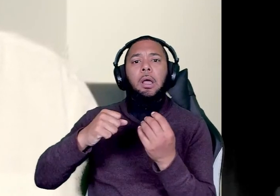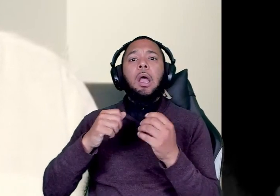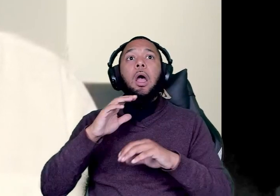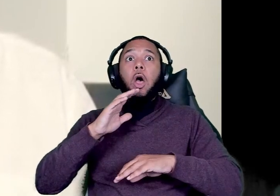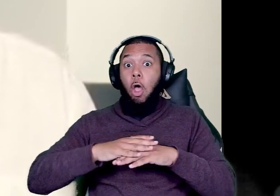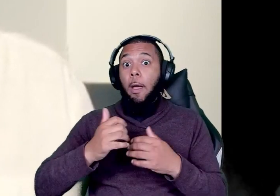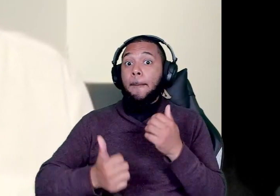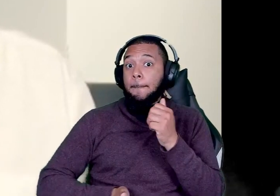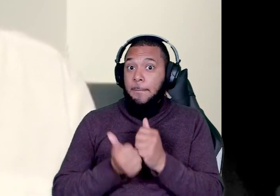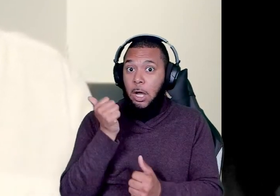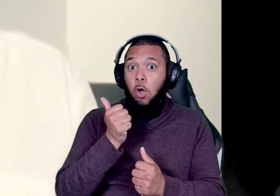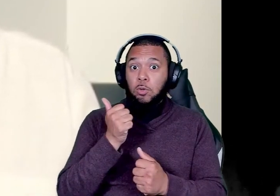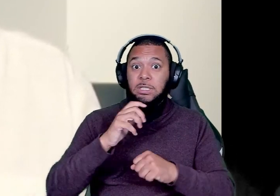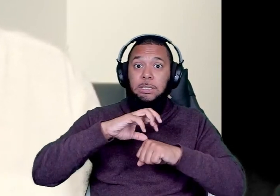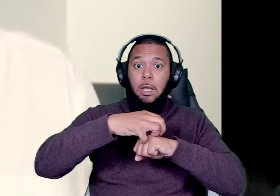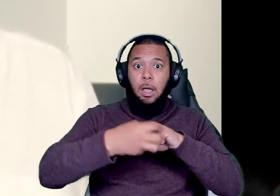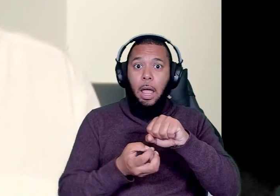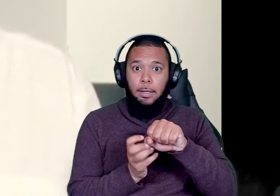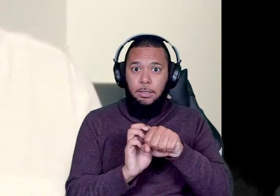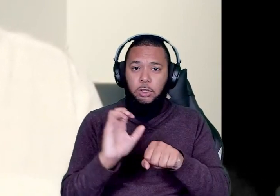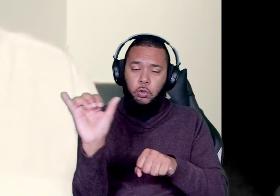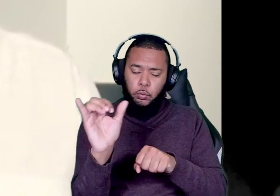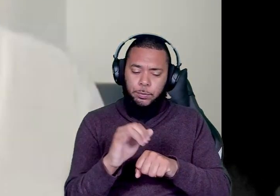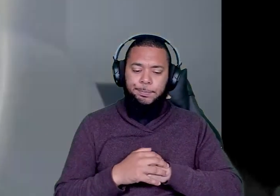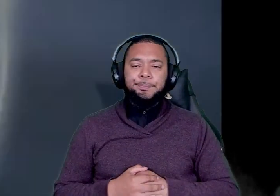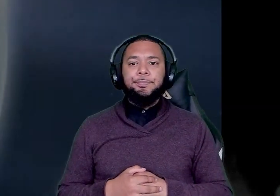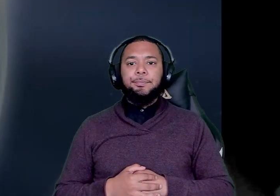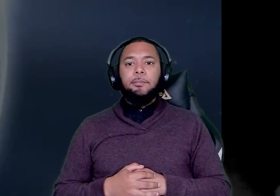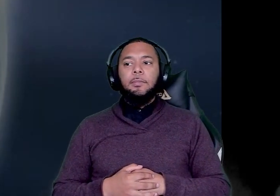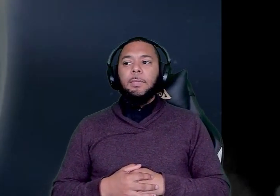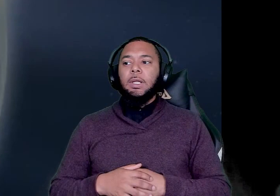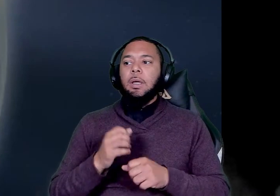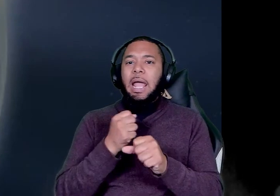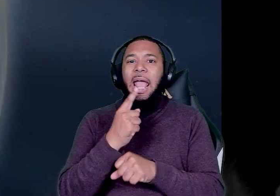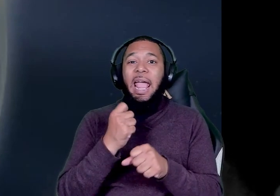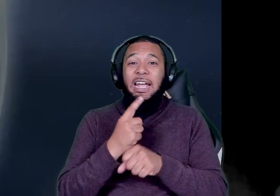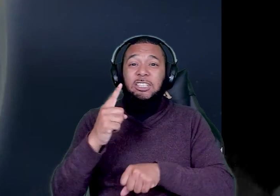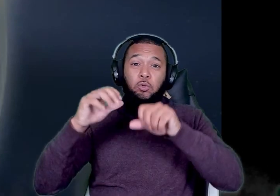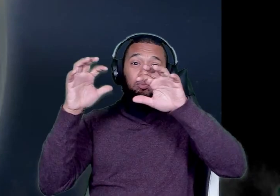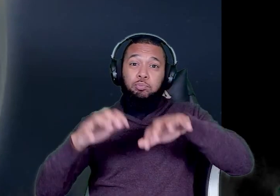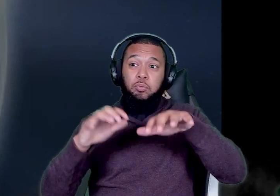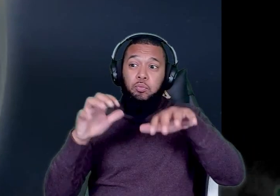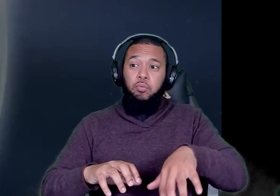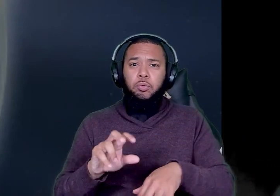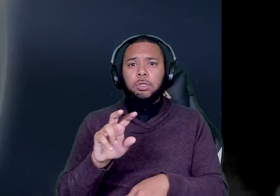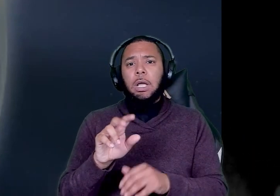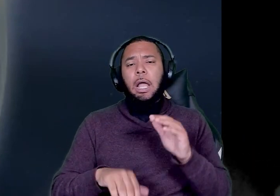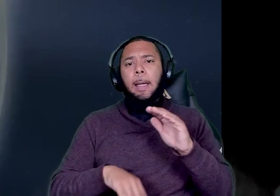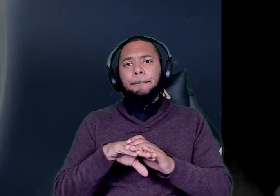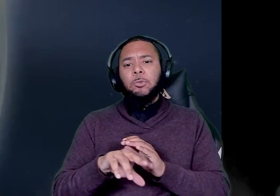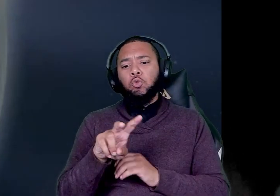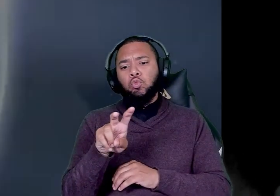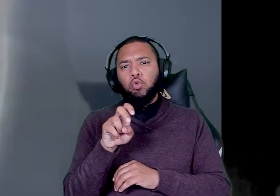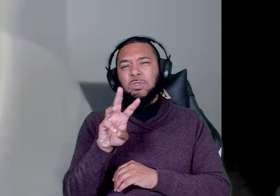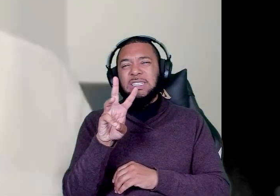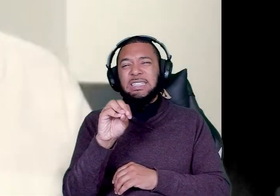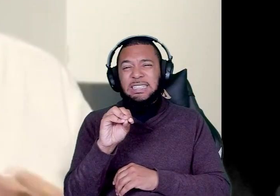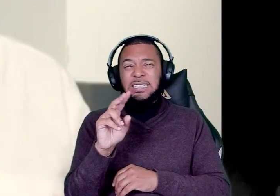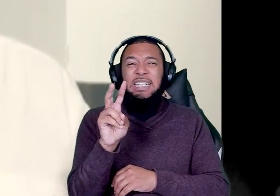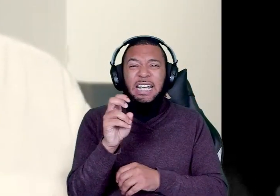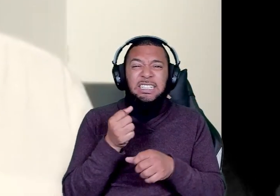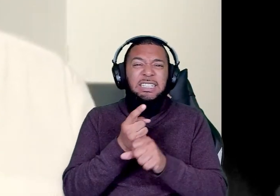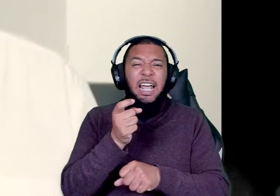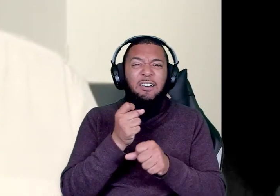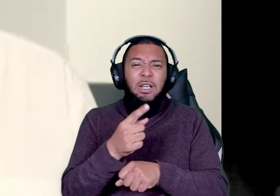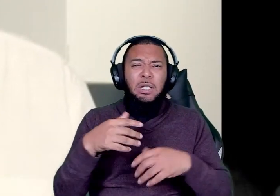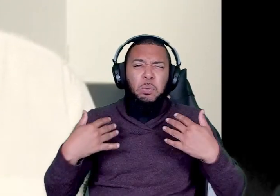continent area. Annual precipitation can be up to 260 inches of rainfall per year. That means that